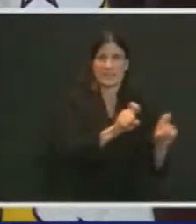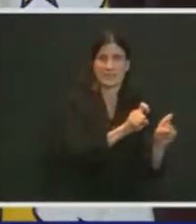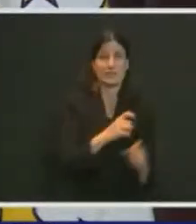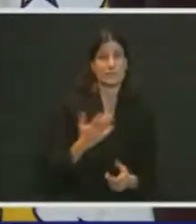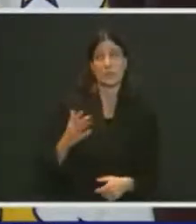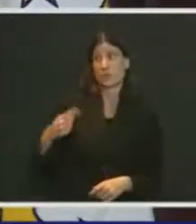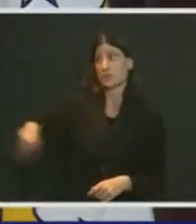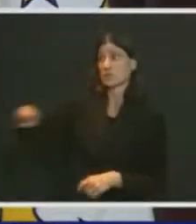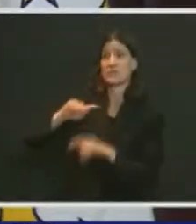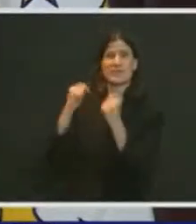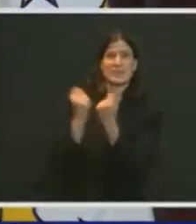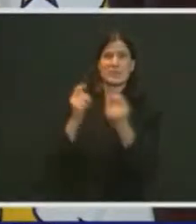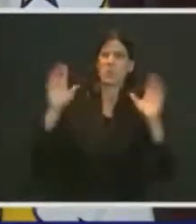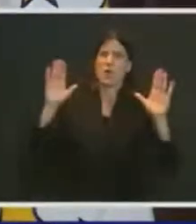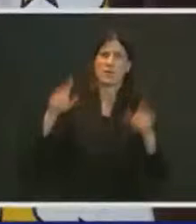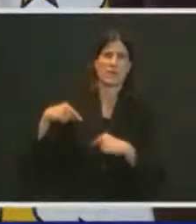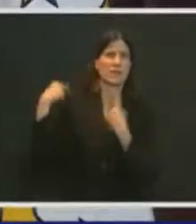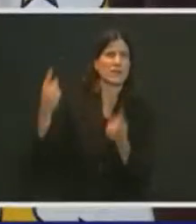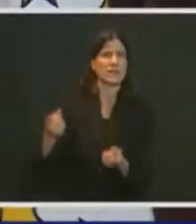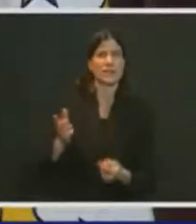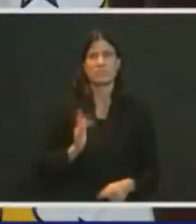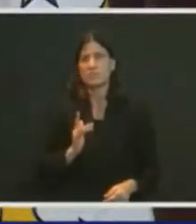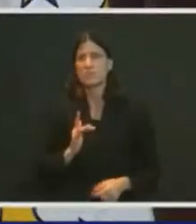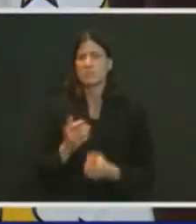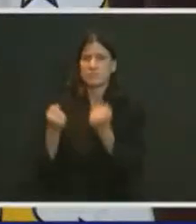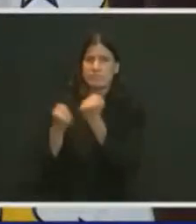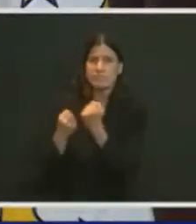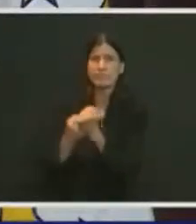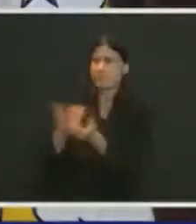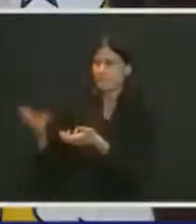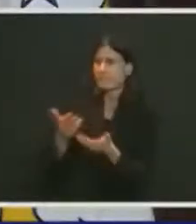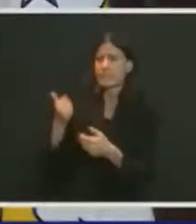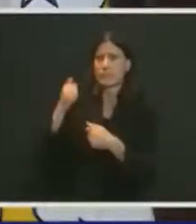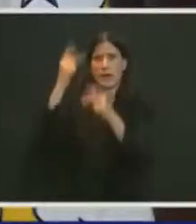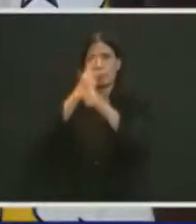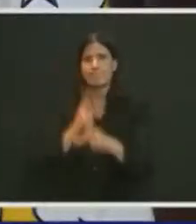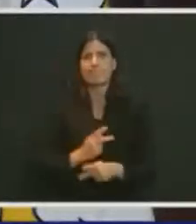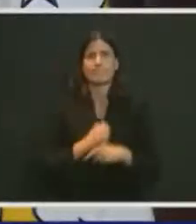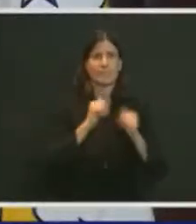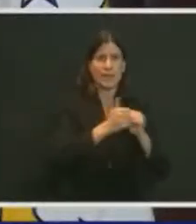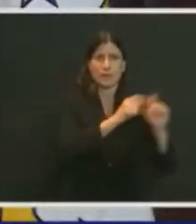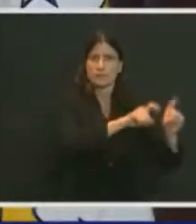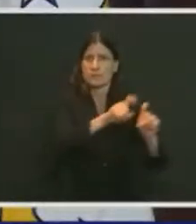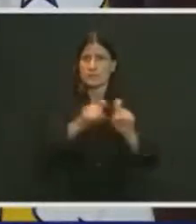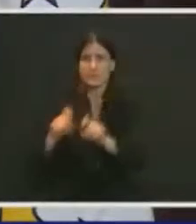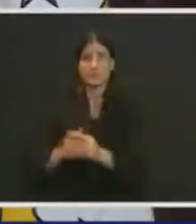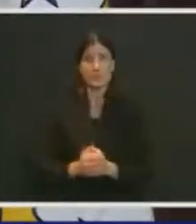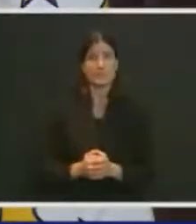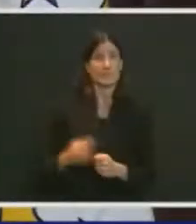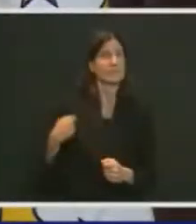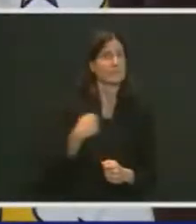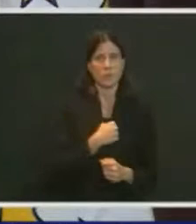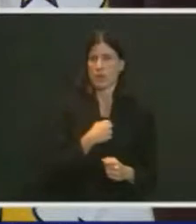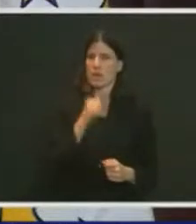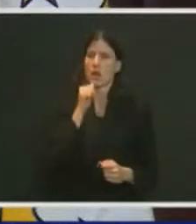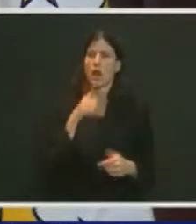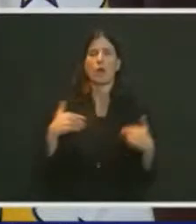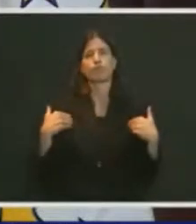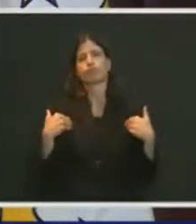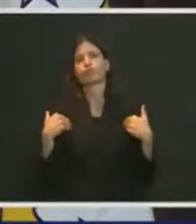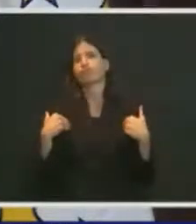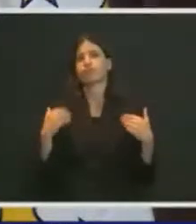now, even knowing that this was not just a reactive process of a cluster of cases. This was us going